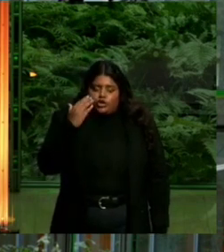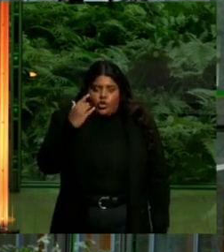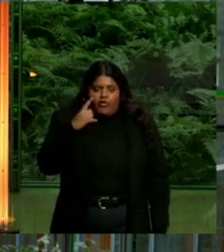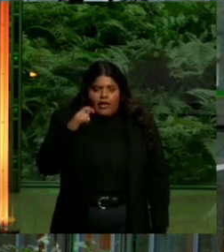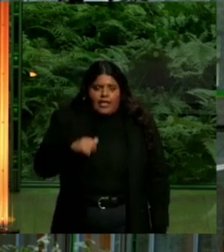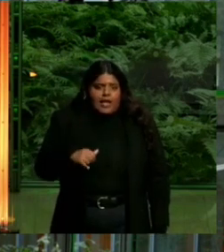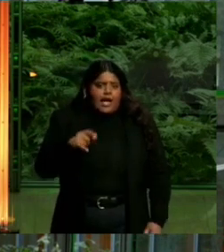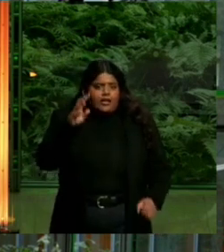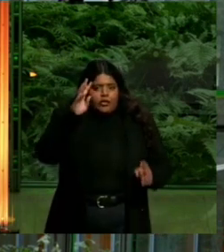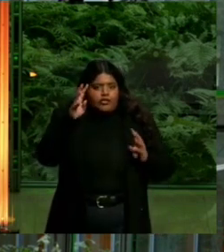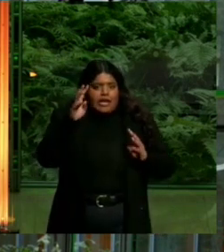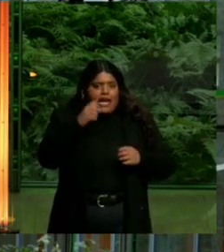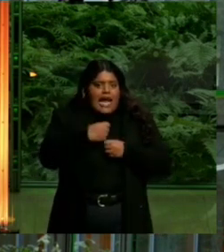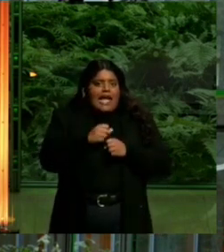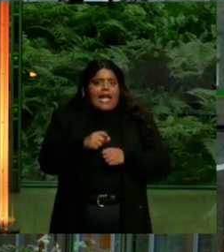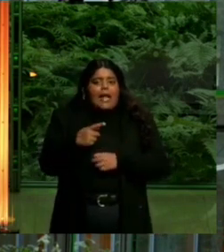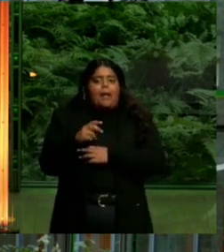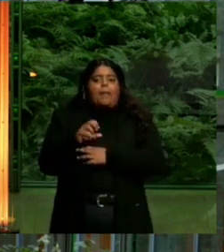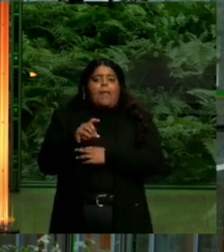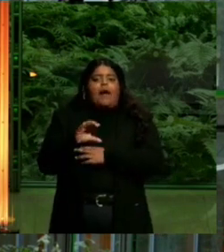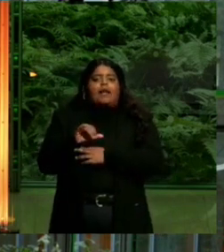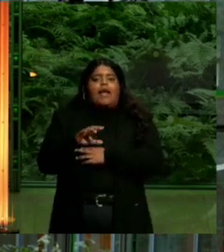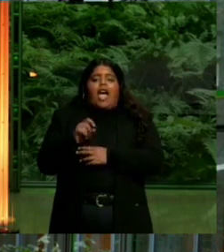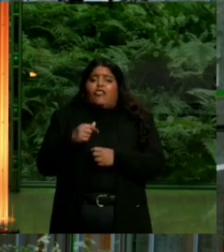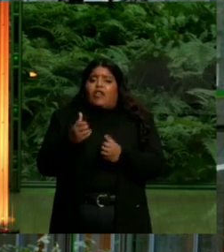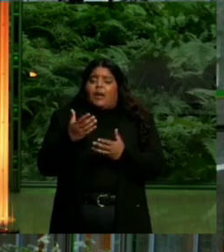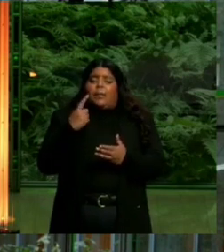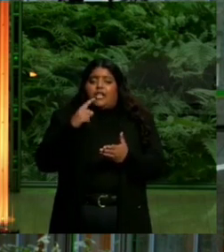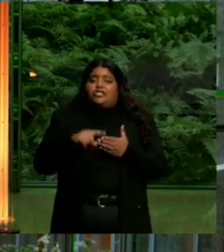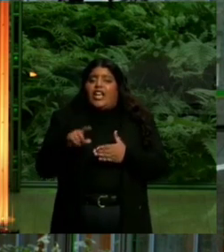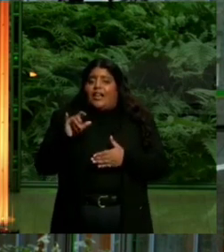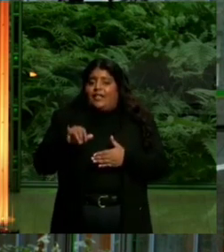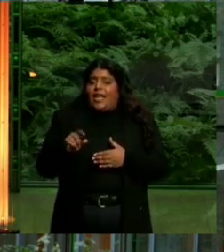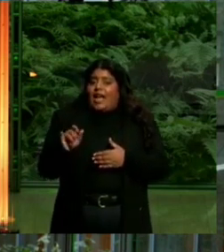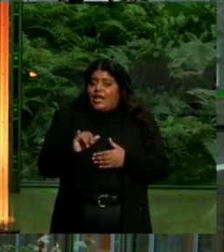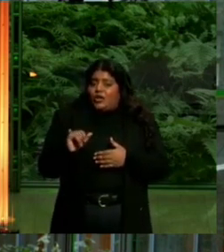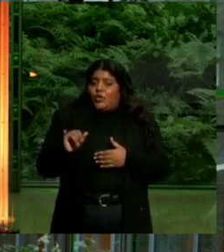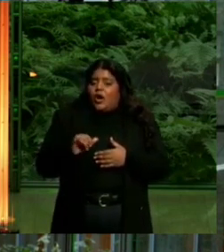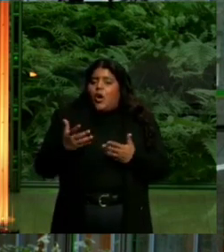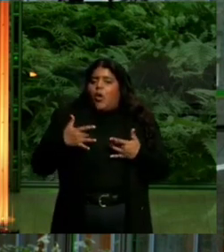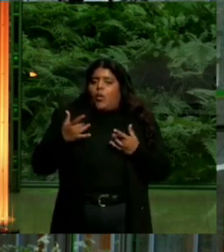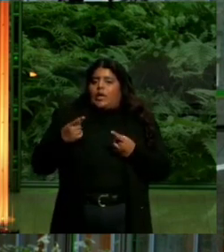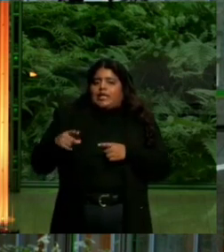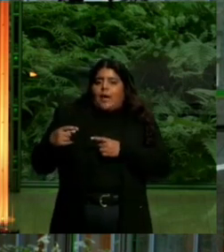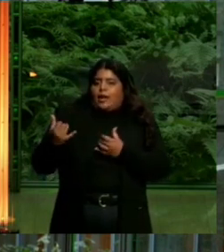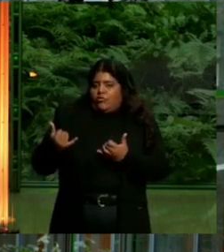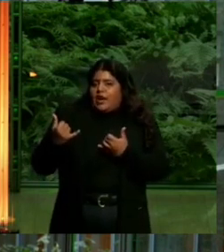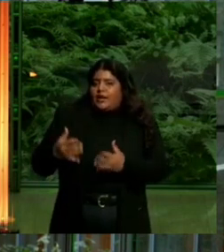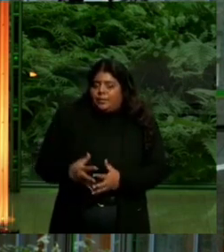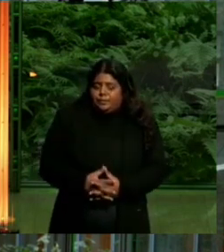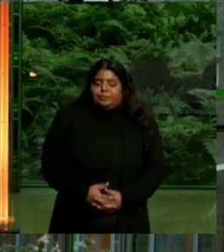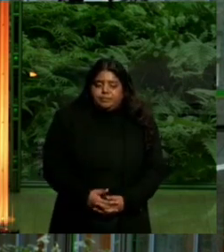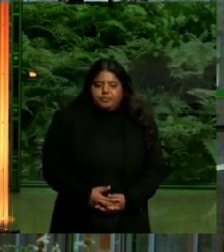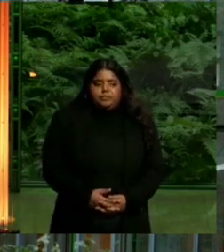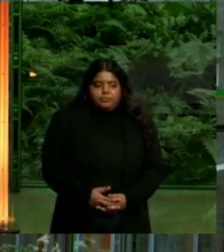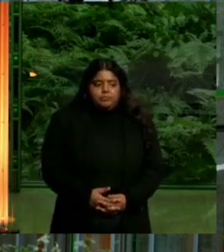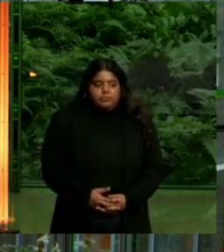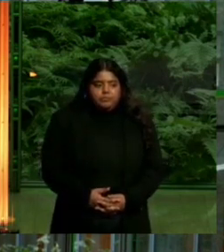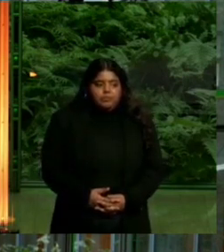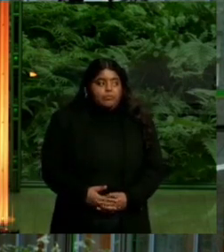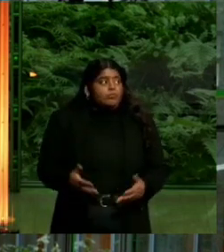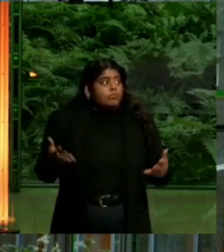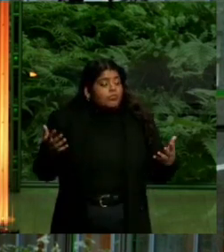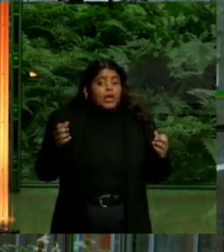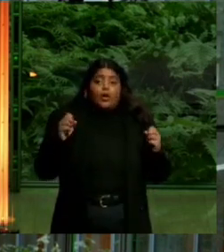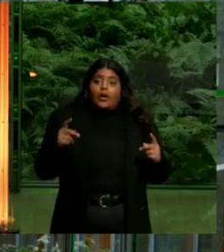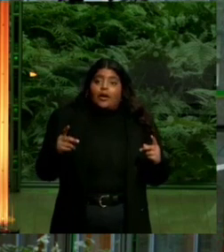for creating podcasts. I'd recommend checking that out as what's happening right now. All right, I